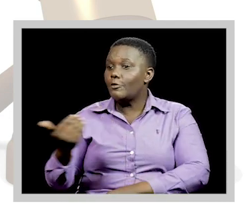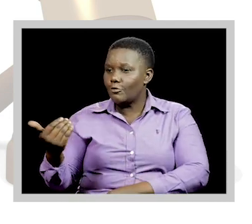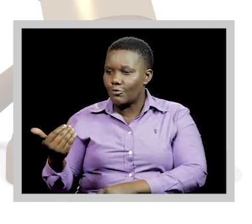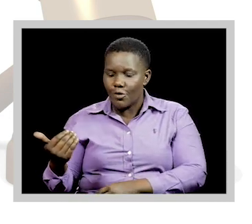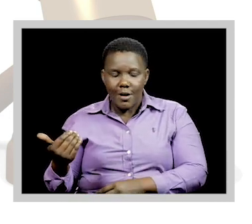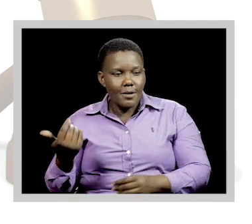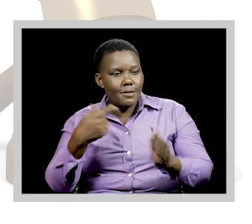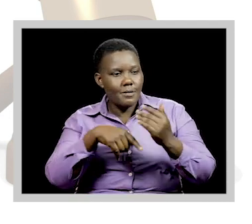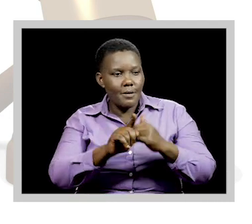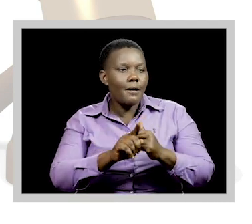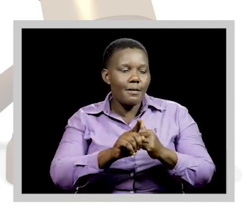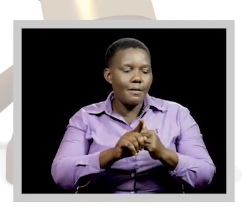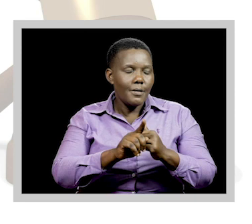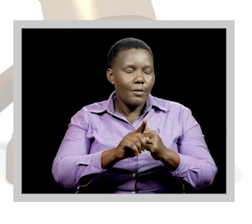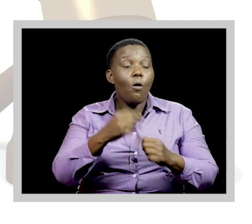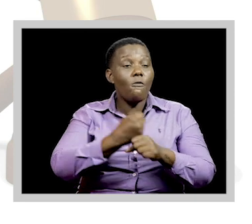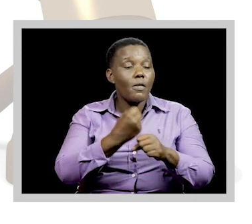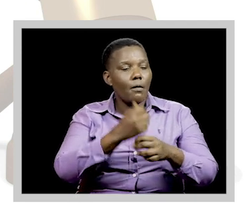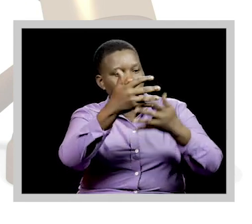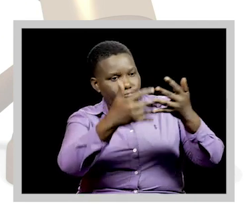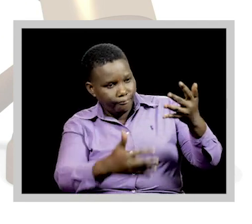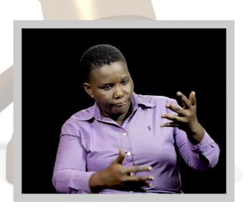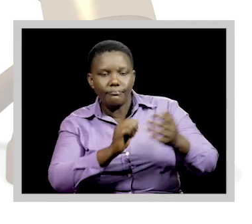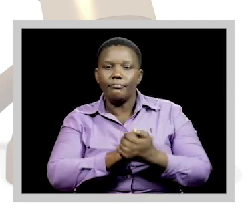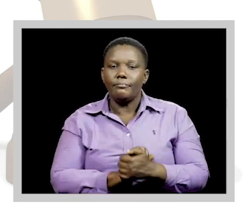to the following juvenile justice frontline workers: